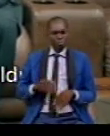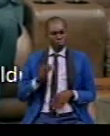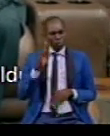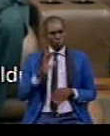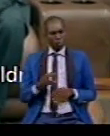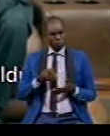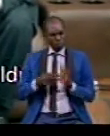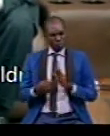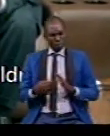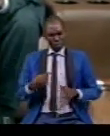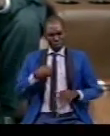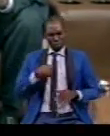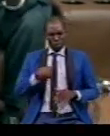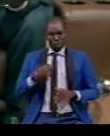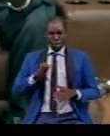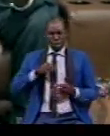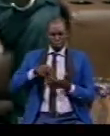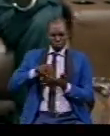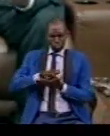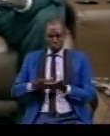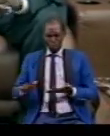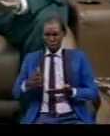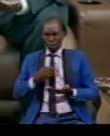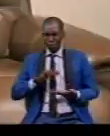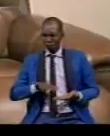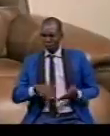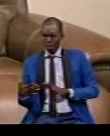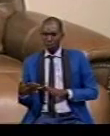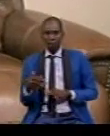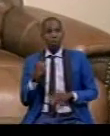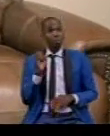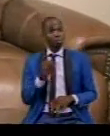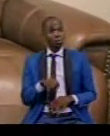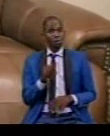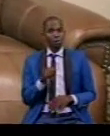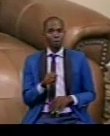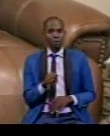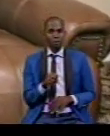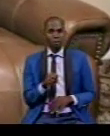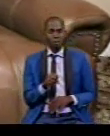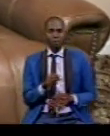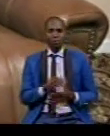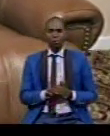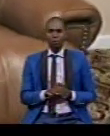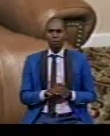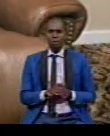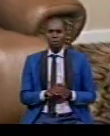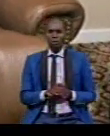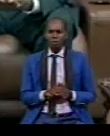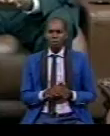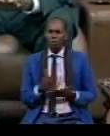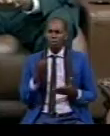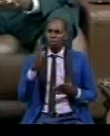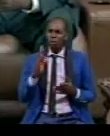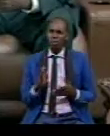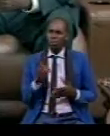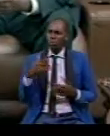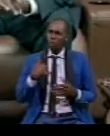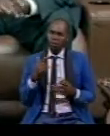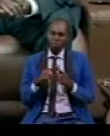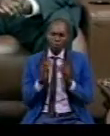in Jesus. And look at verse 31. Verse 31, they say unto